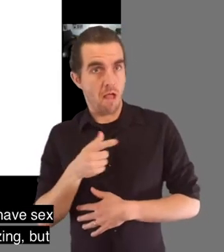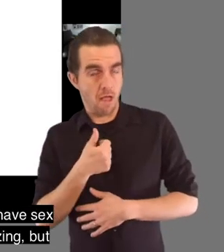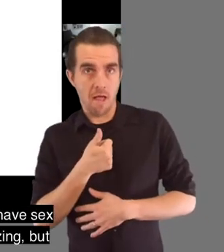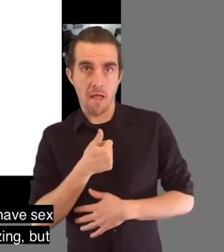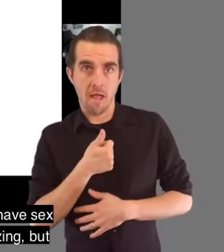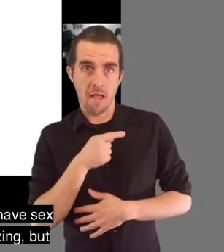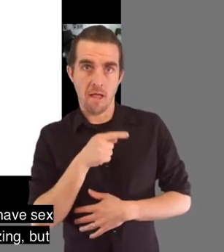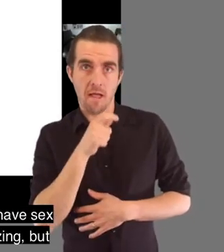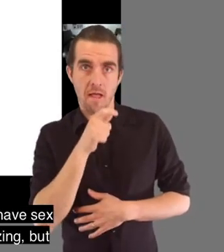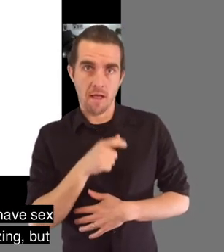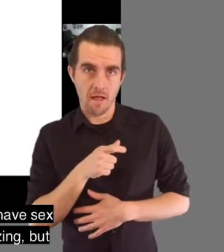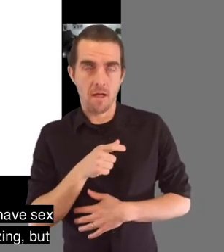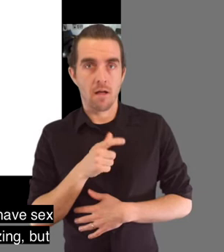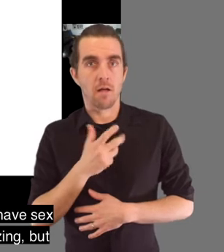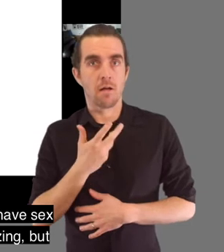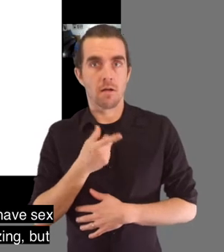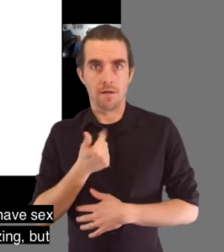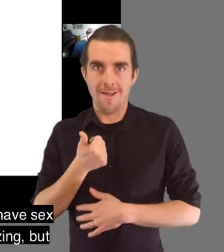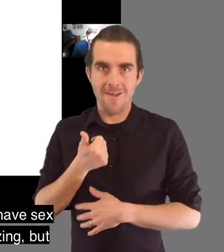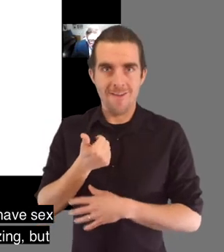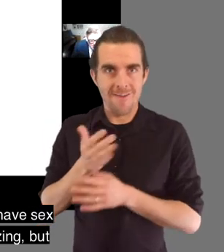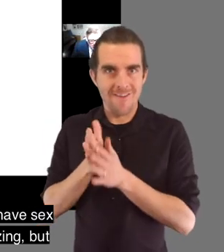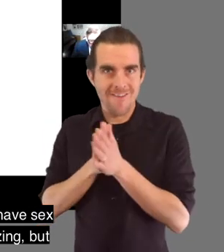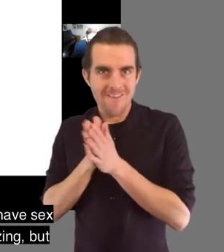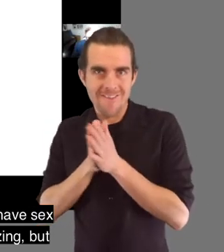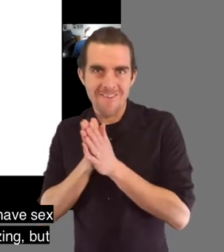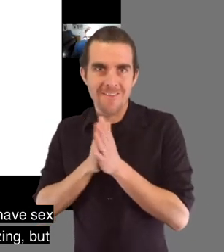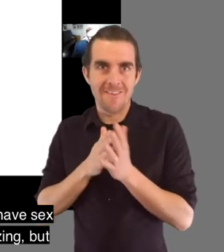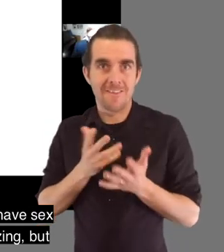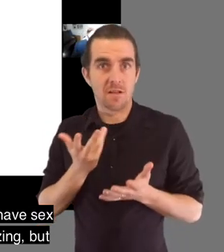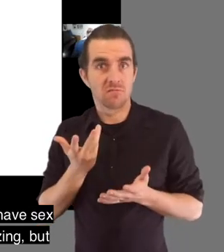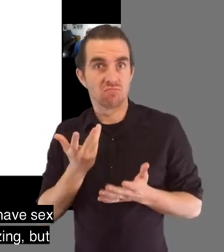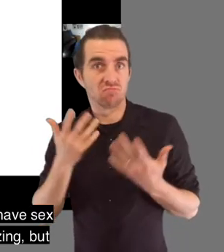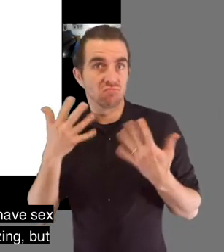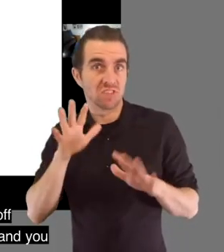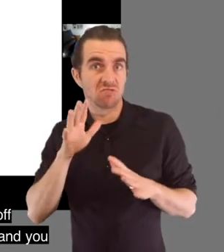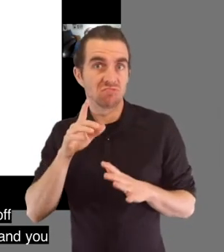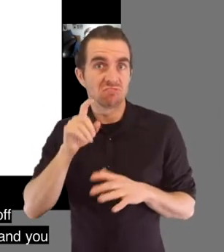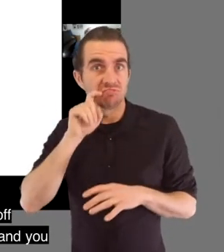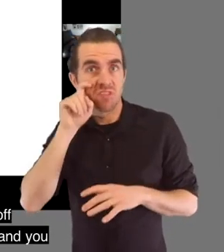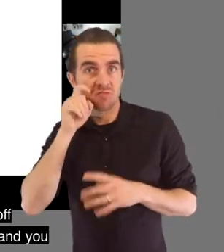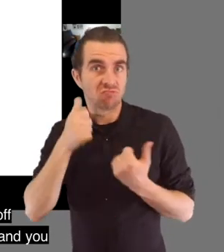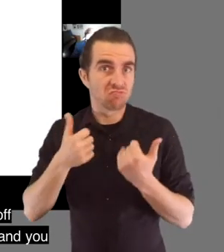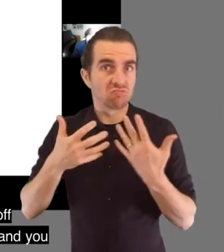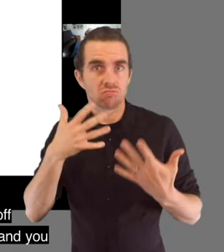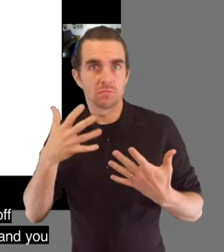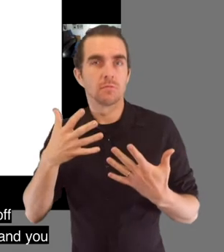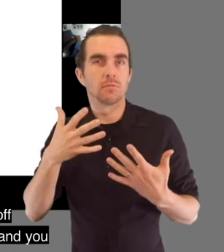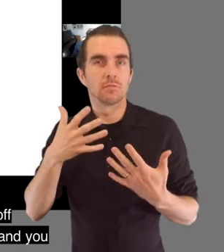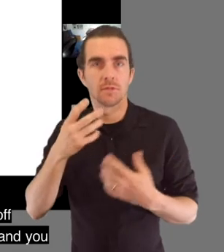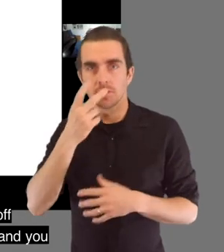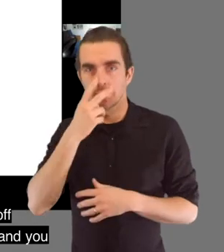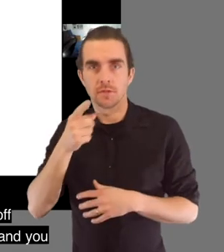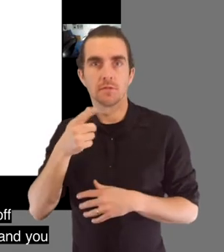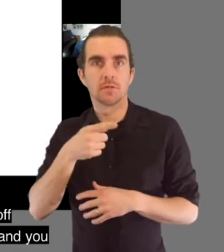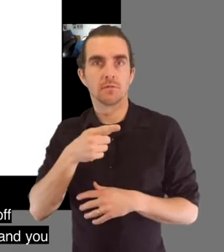does have sex with him once, which he finds amazing. But the film ends with him going off independently,